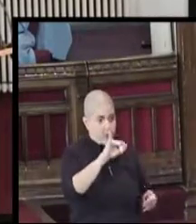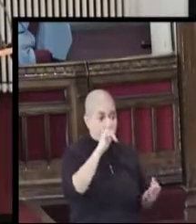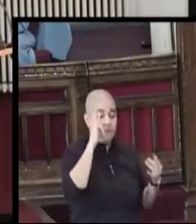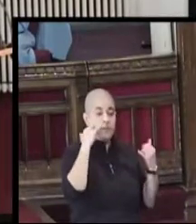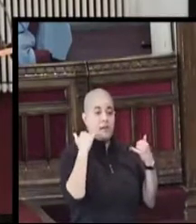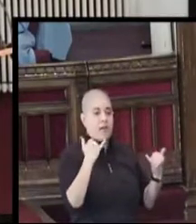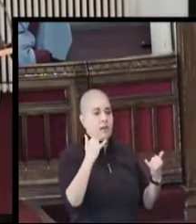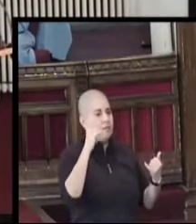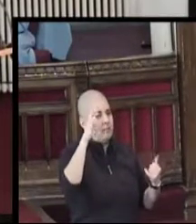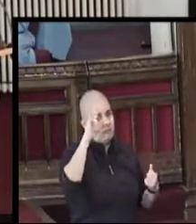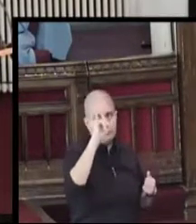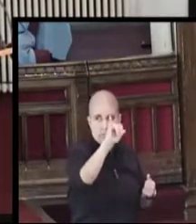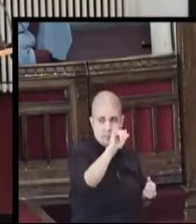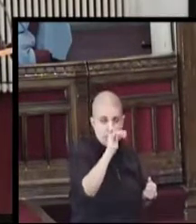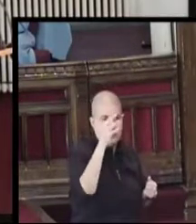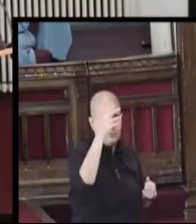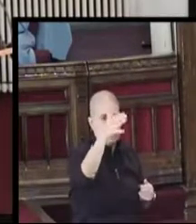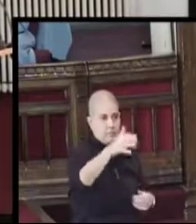forever.